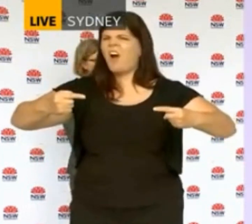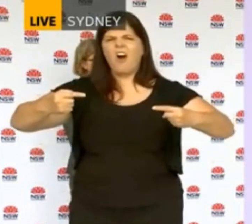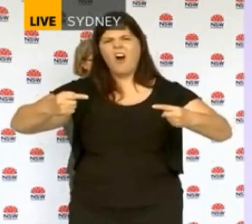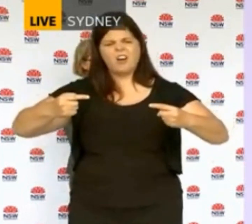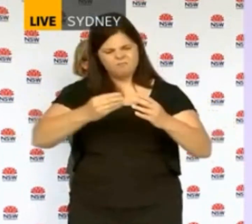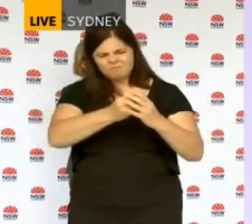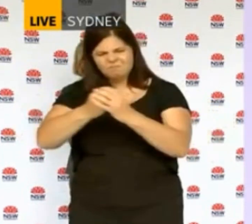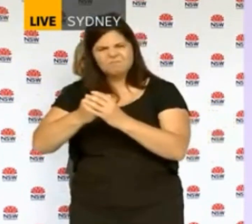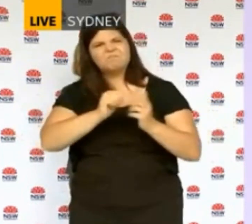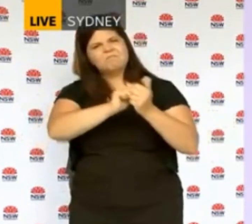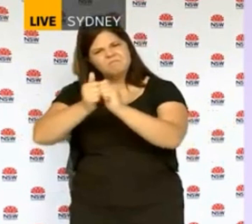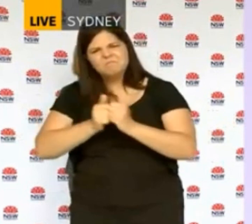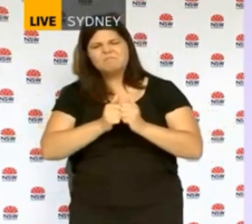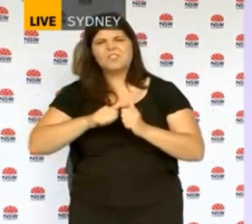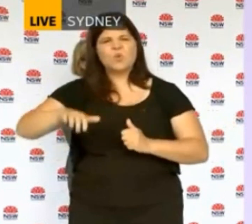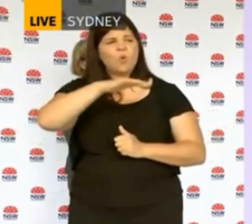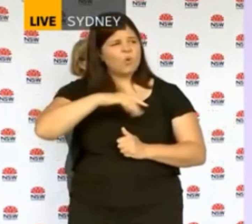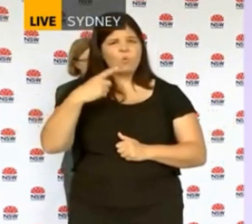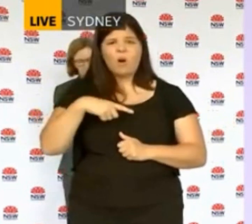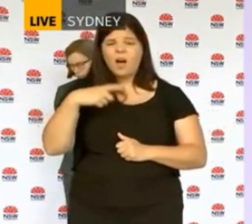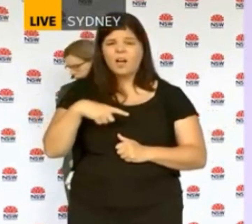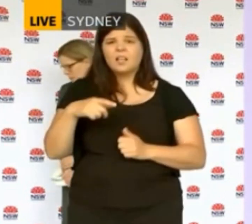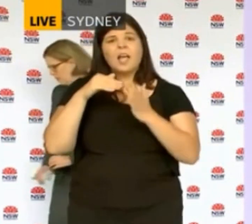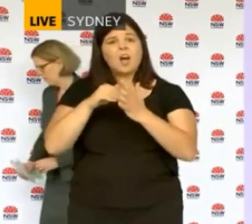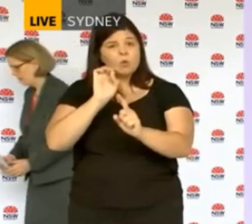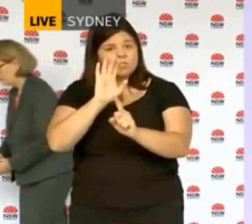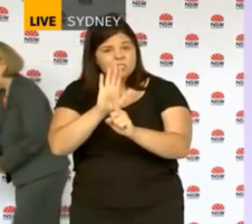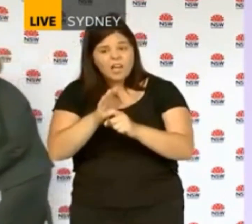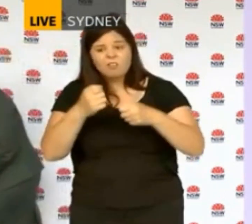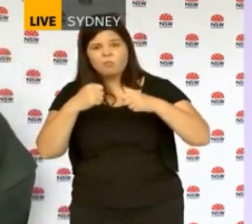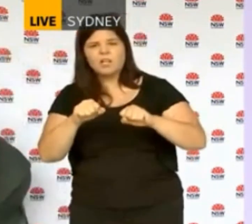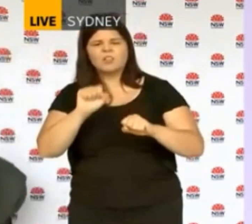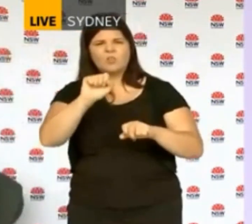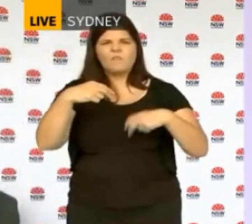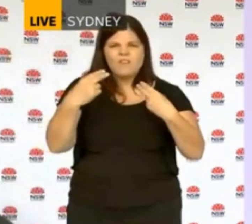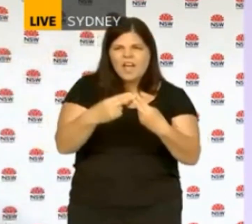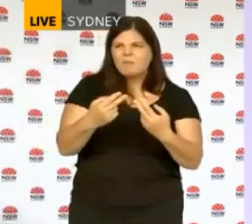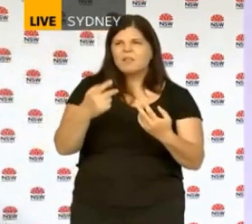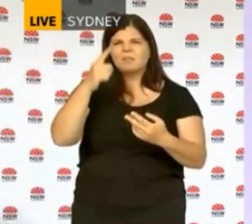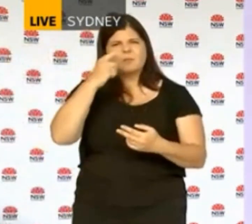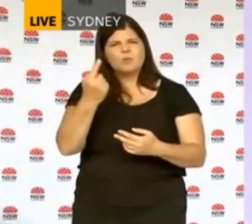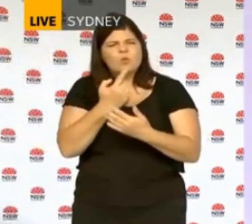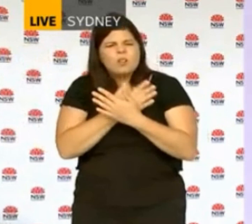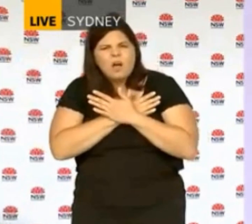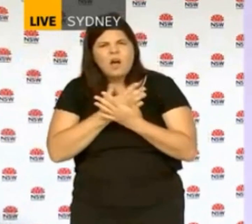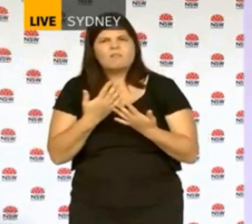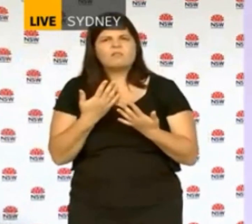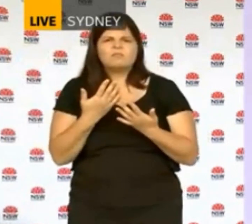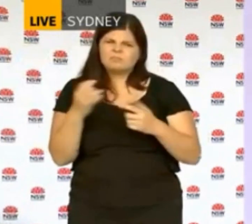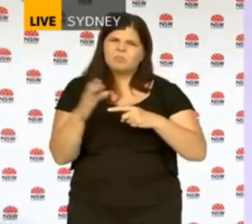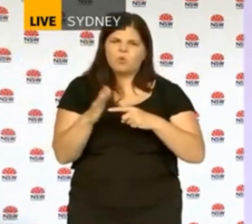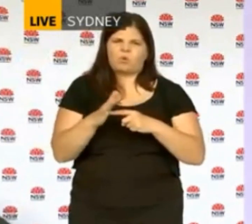together for the benefit of everybody, for yourself, your family, your loved ones, and of course the broader community. And what we've been able to